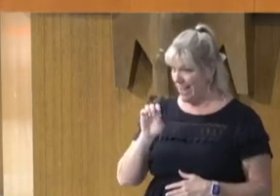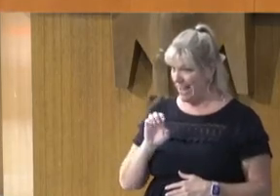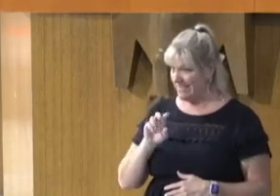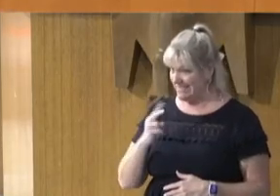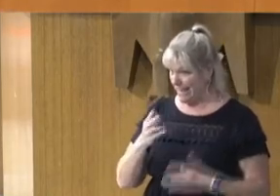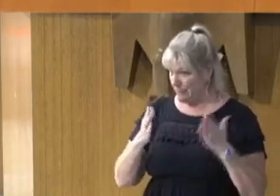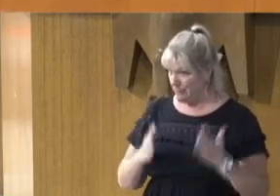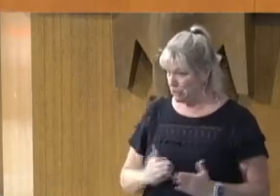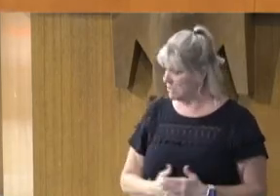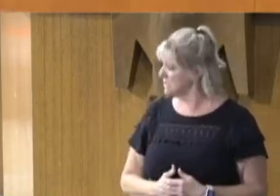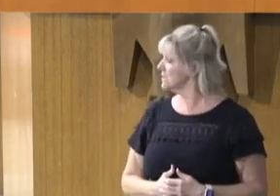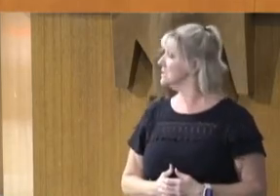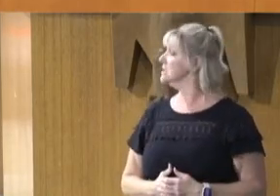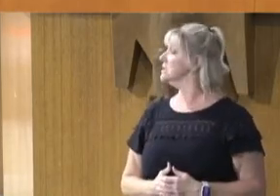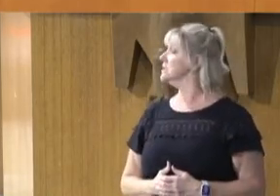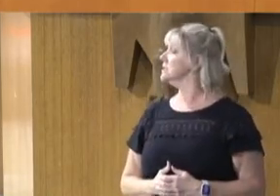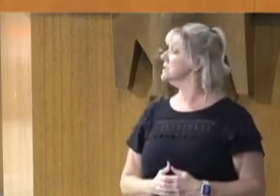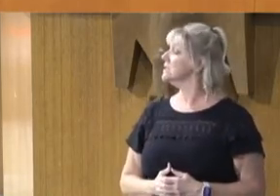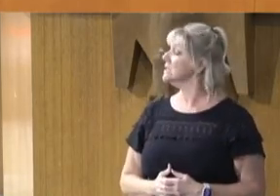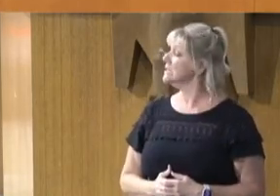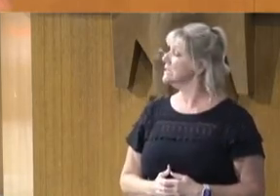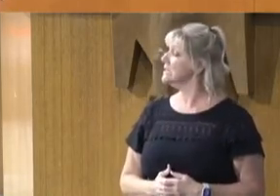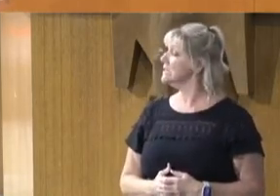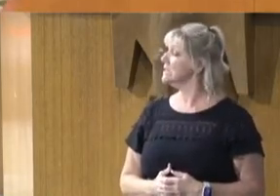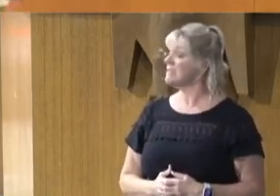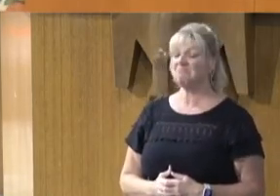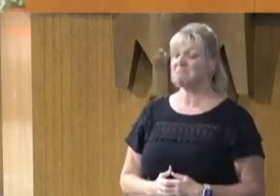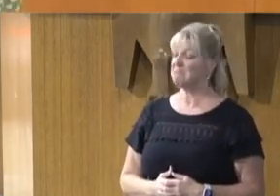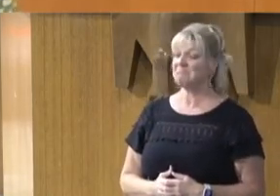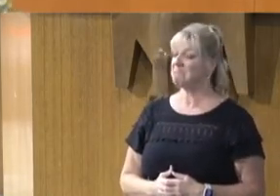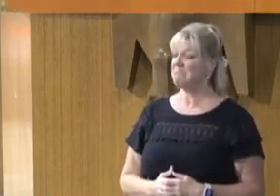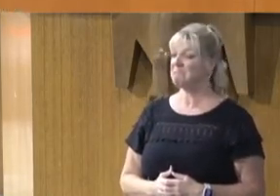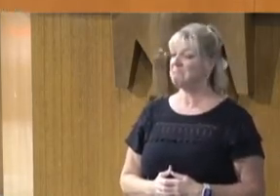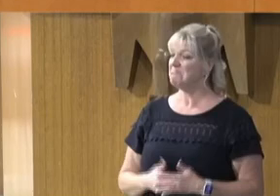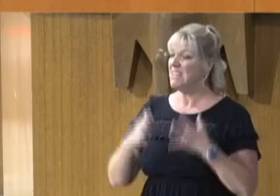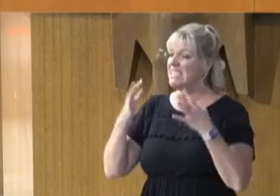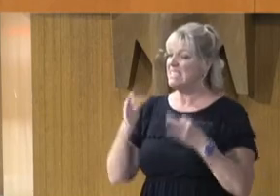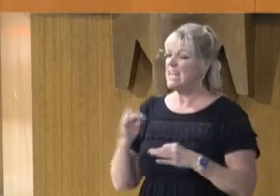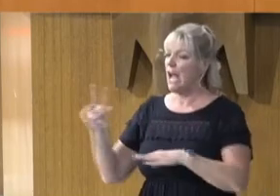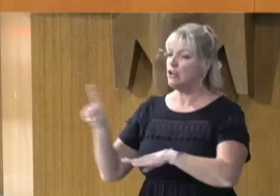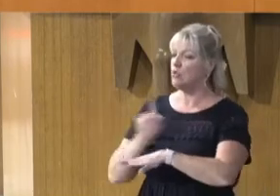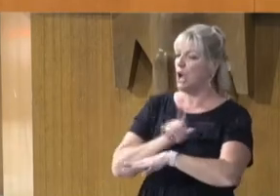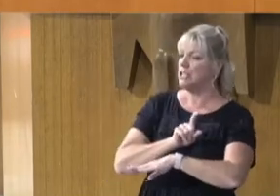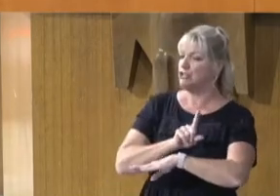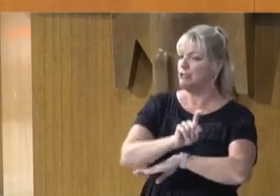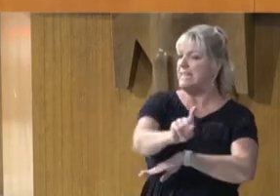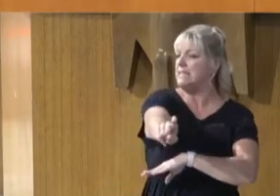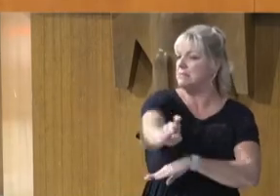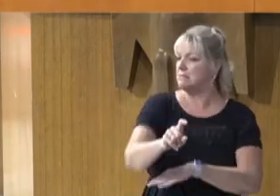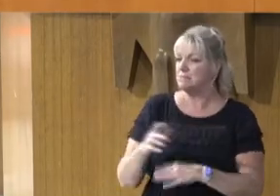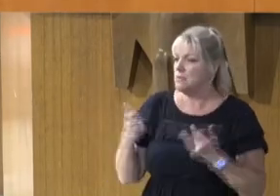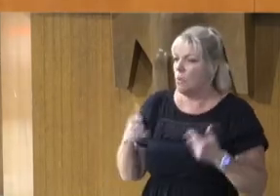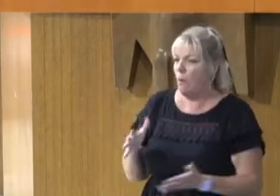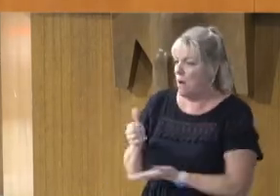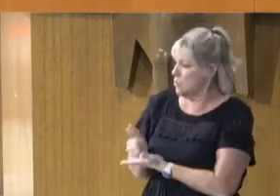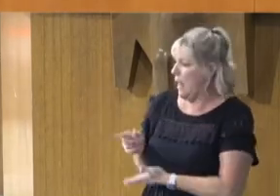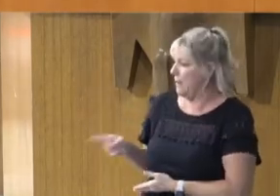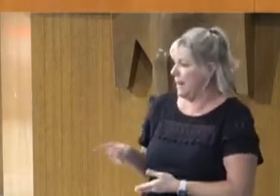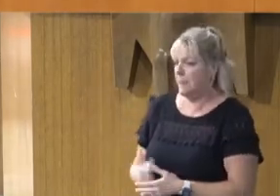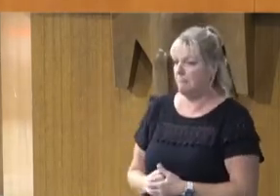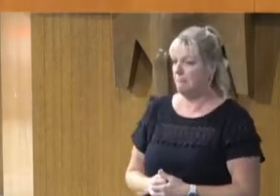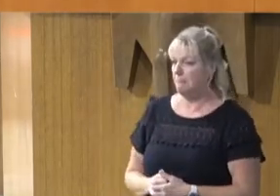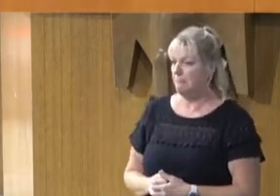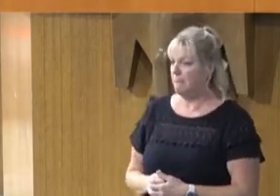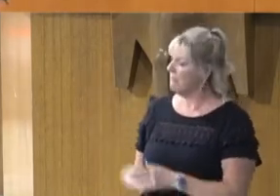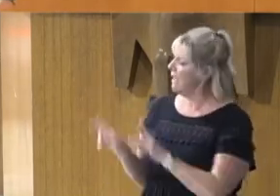from a distance. They immediately crossed the street to avoid helping the half-dead man. What they assess